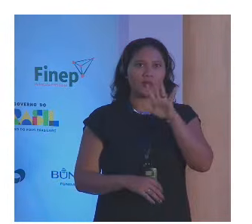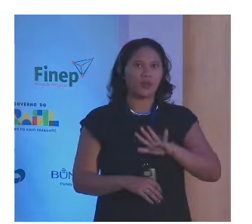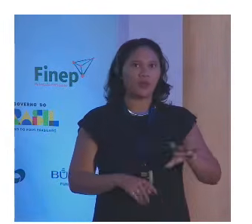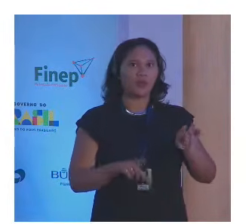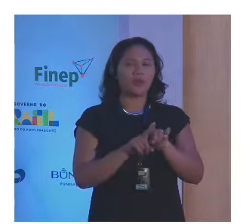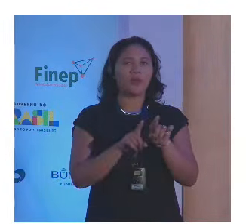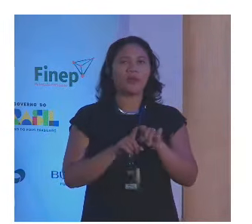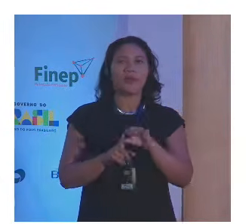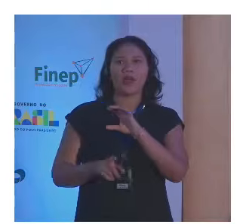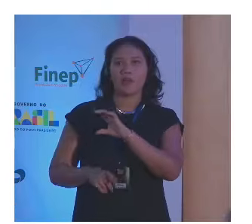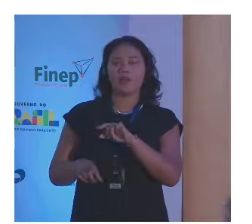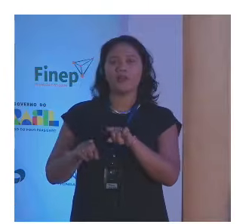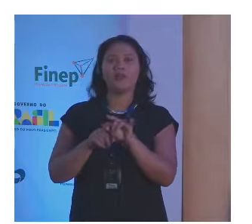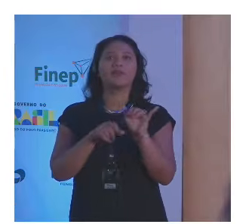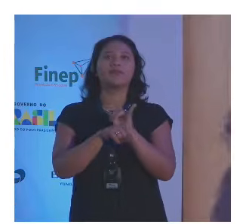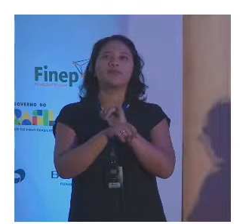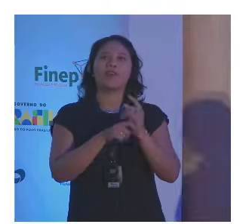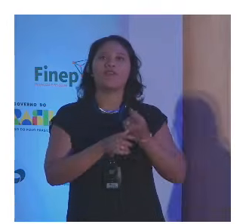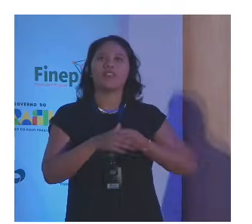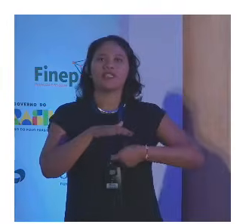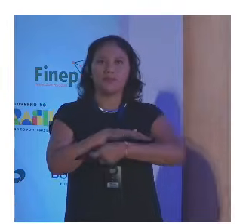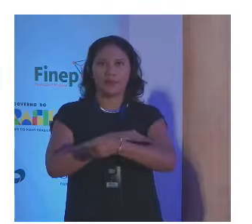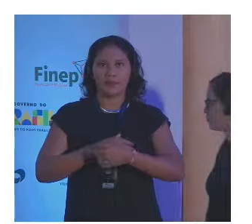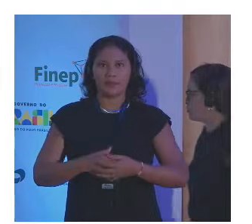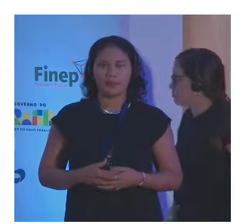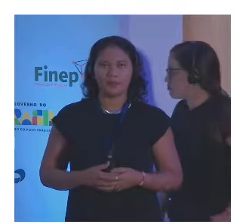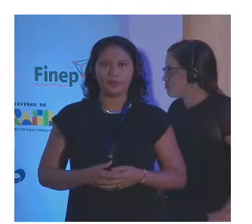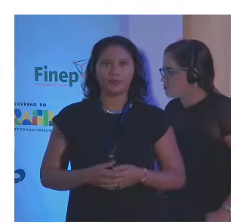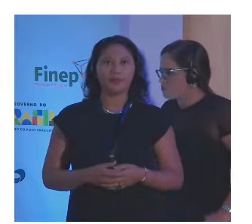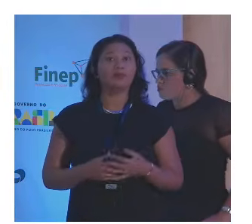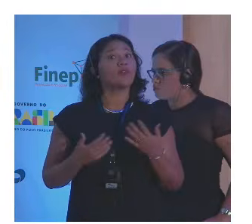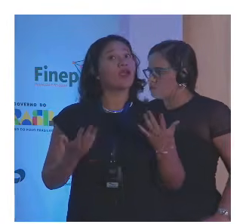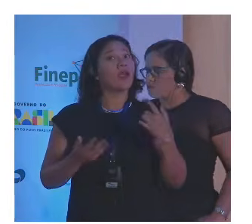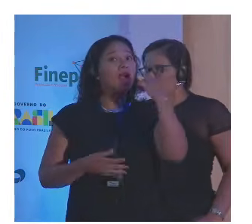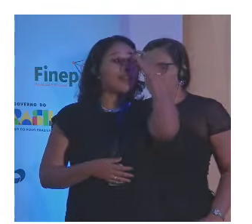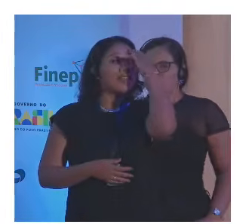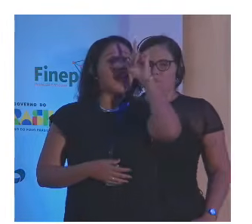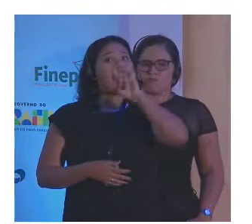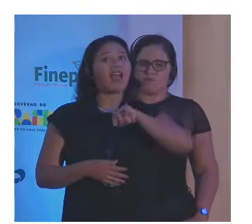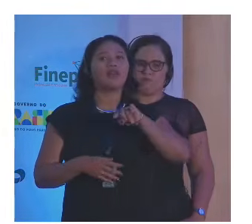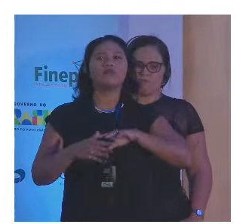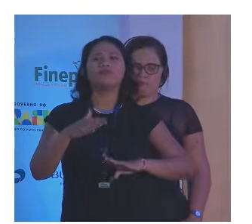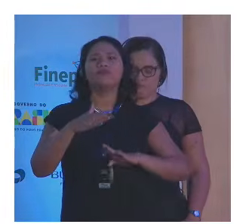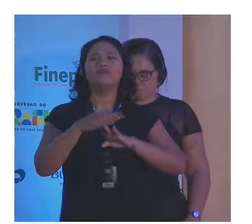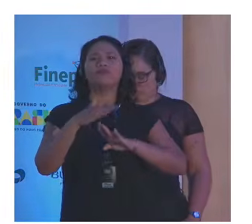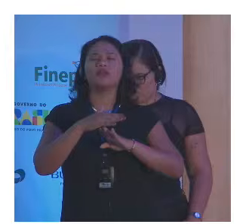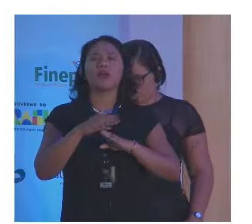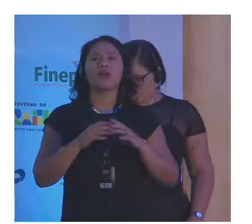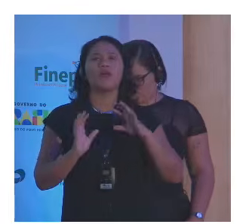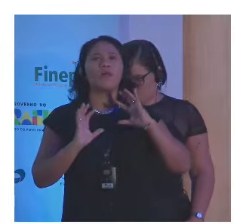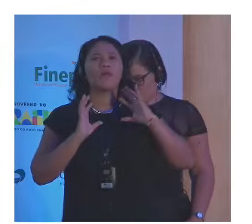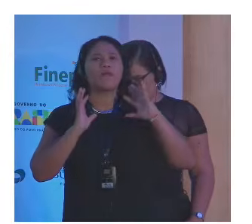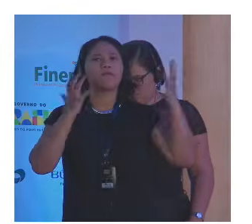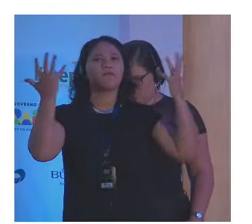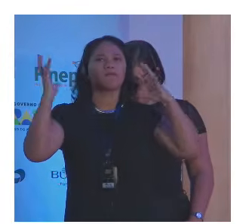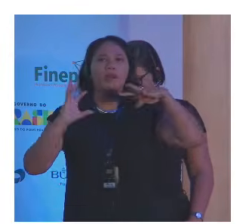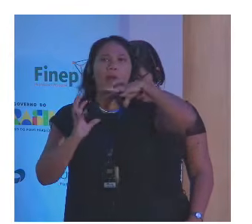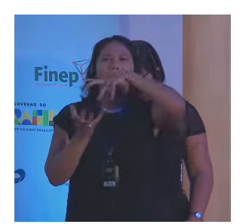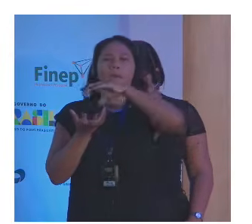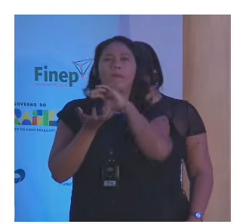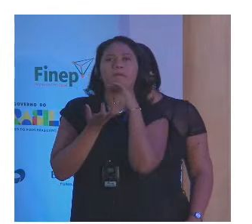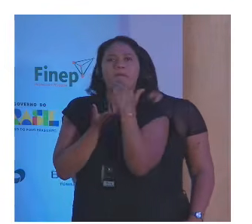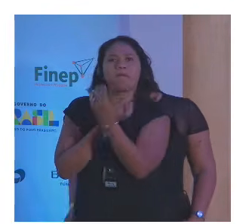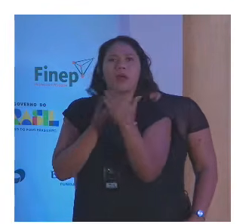And the aim was to limit global warming to well below 2 degrees C while